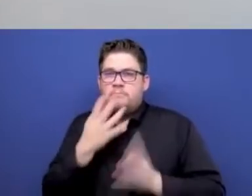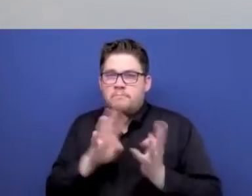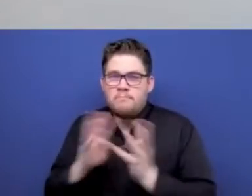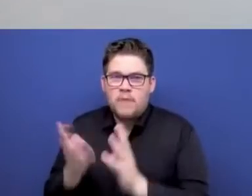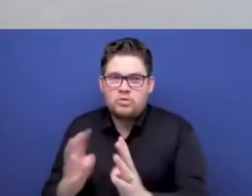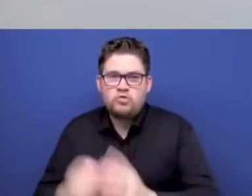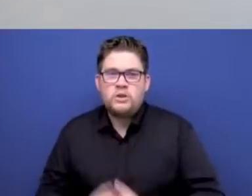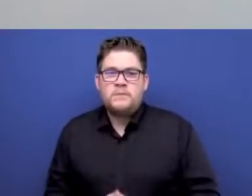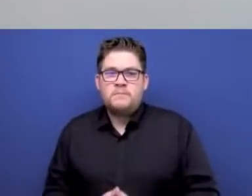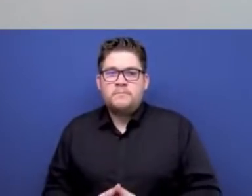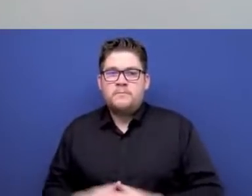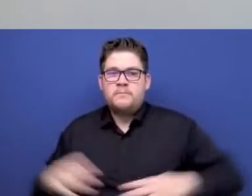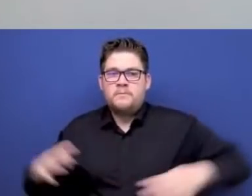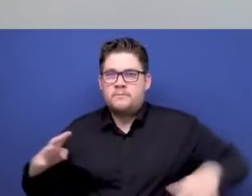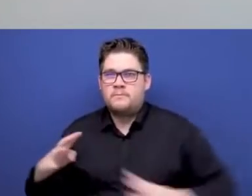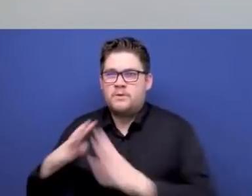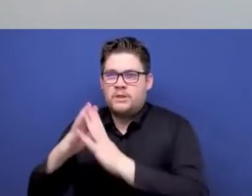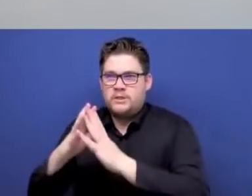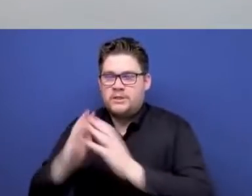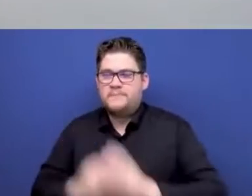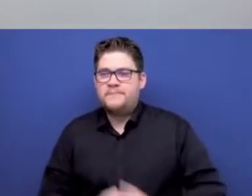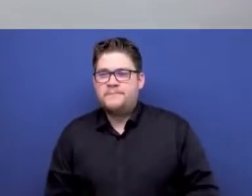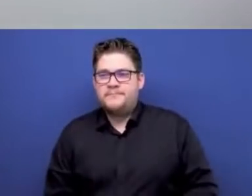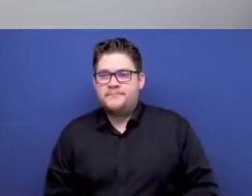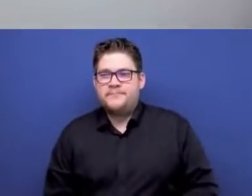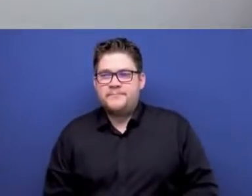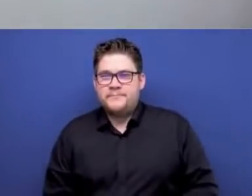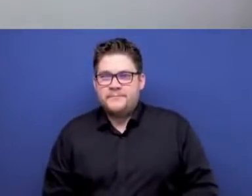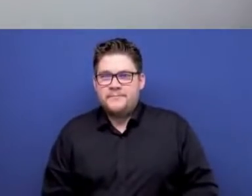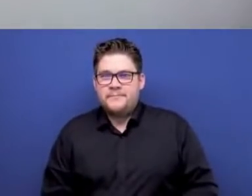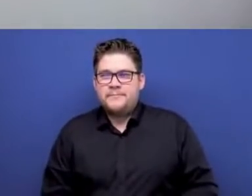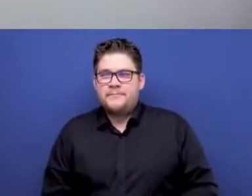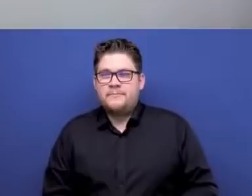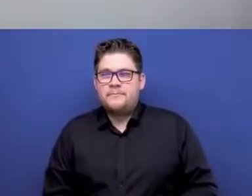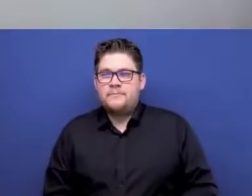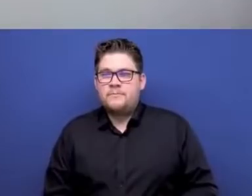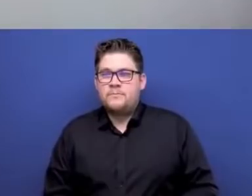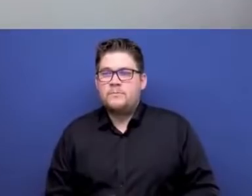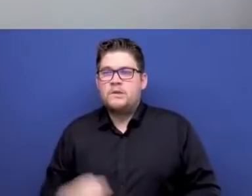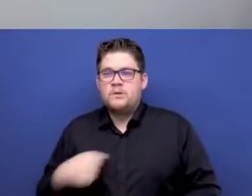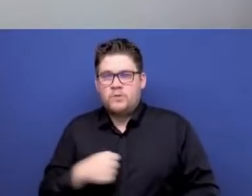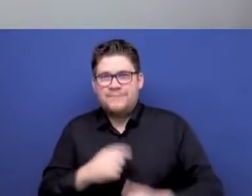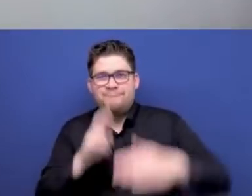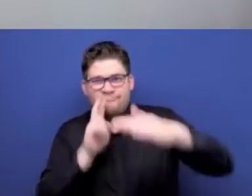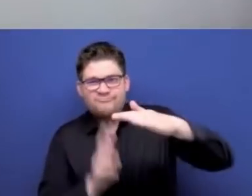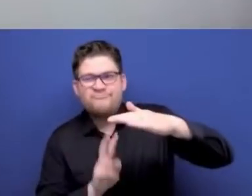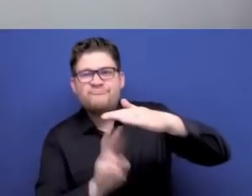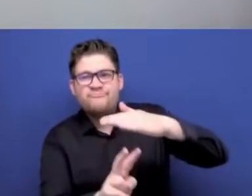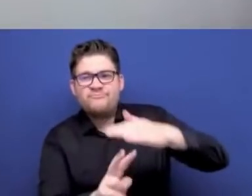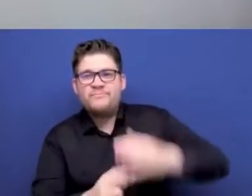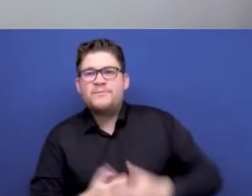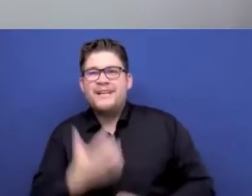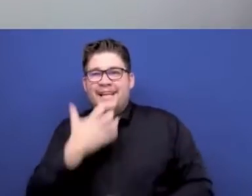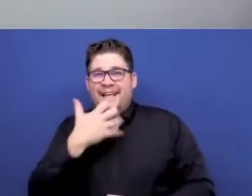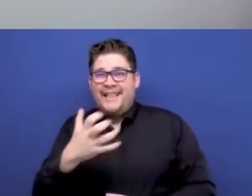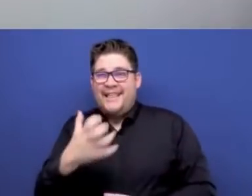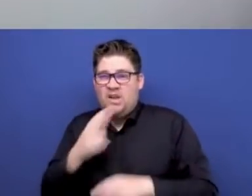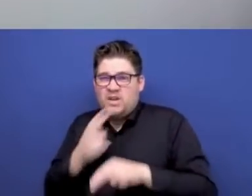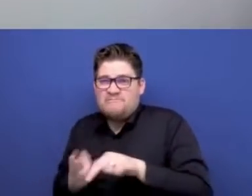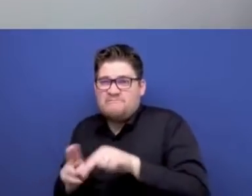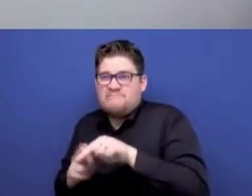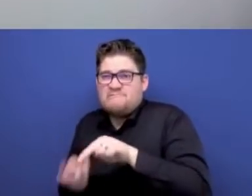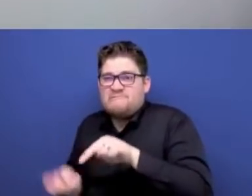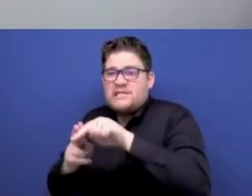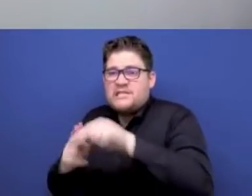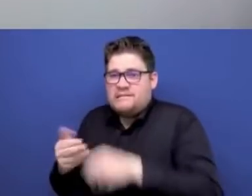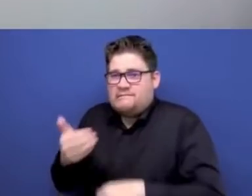expect heat to rise again in areas of the province, particularly in the interior over the next few days, and that this will